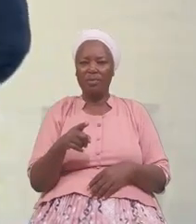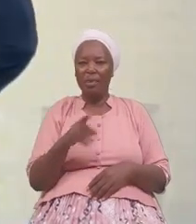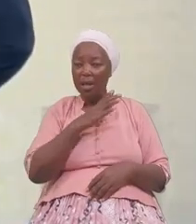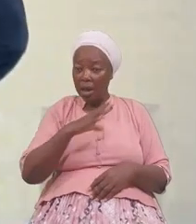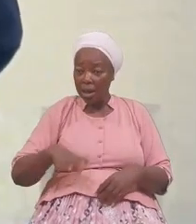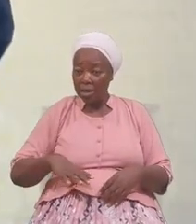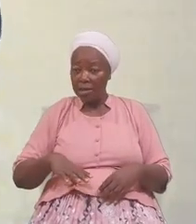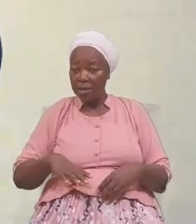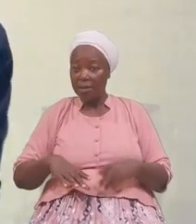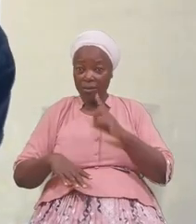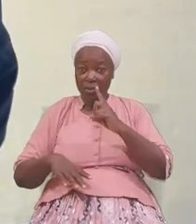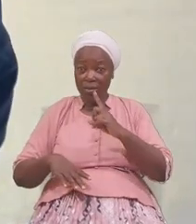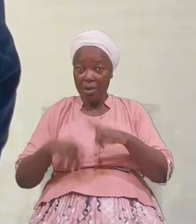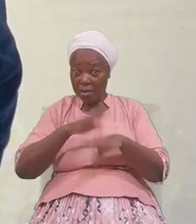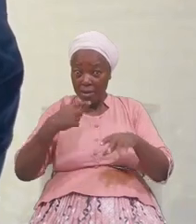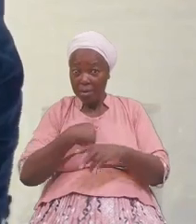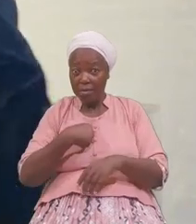Christ, calling me,